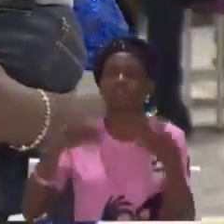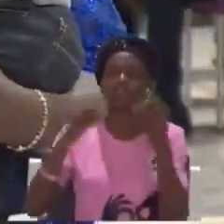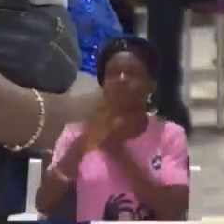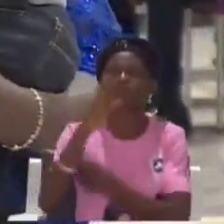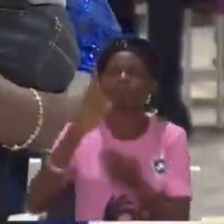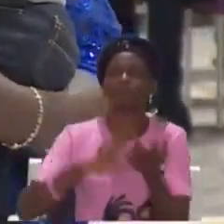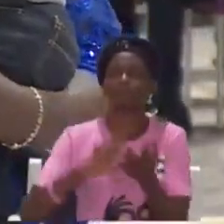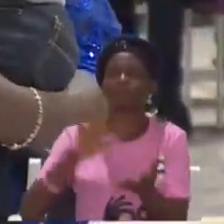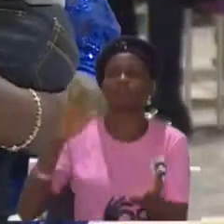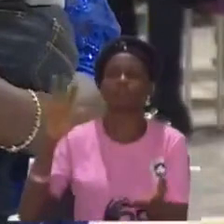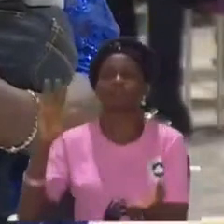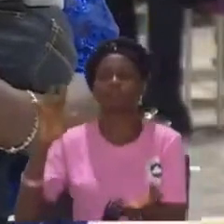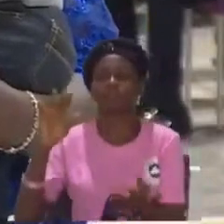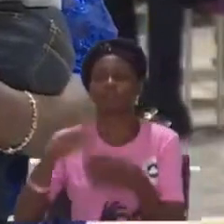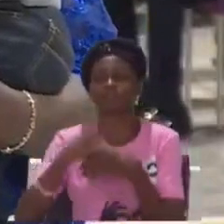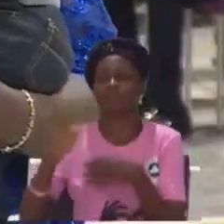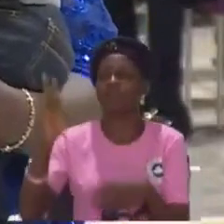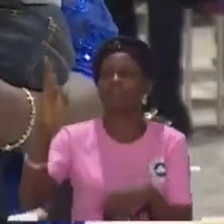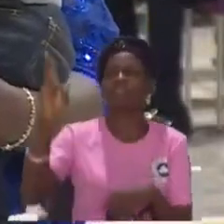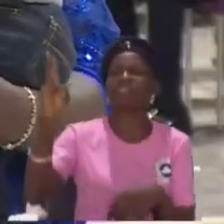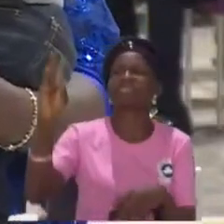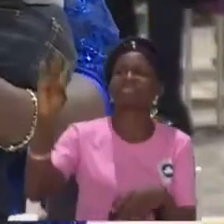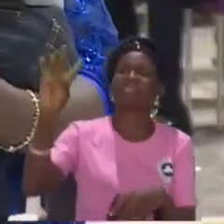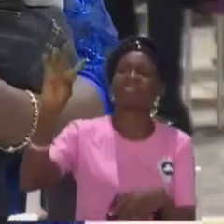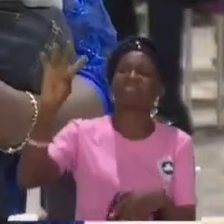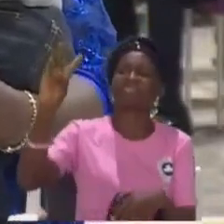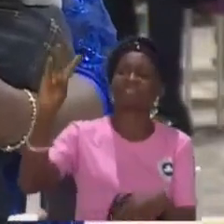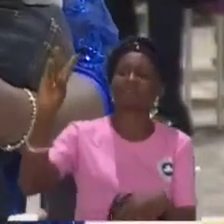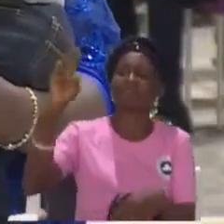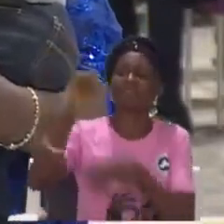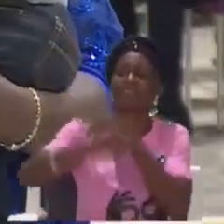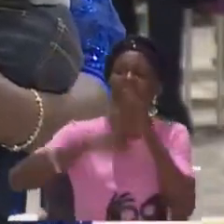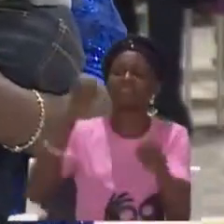glory after 17 years of marriage.